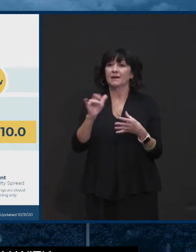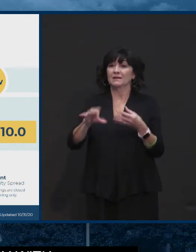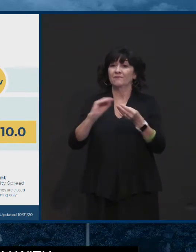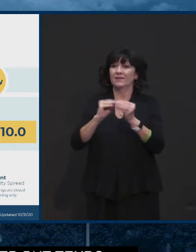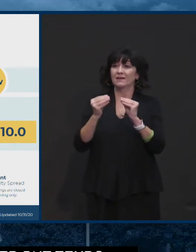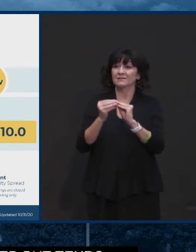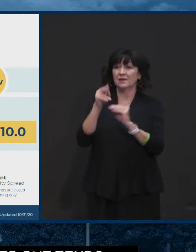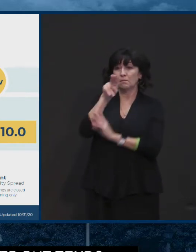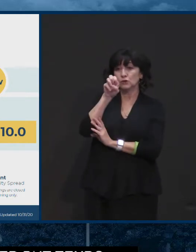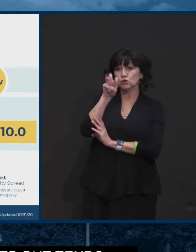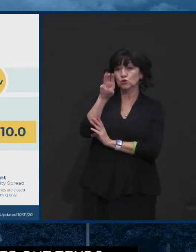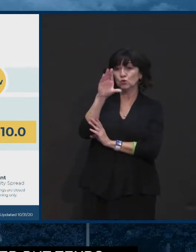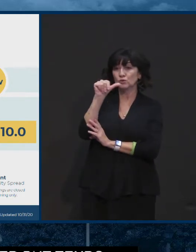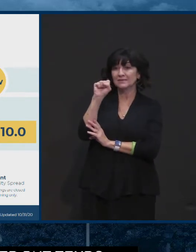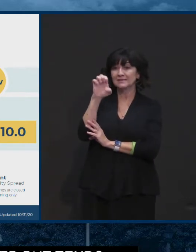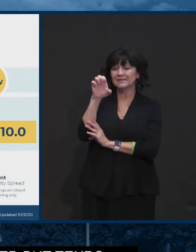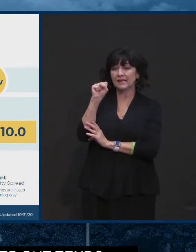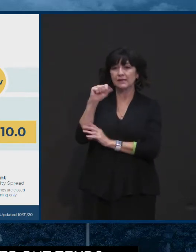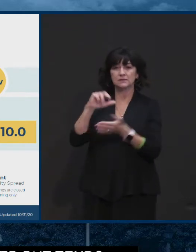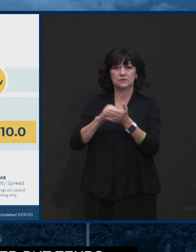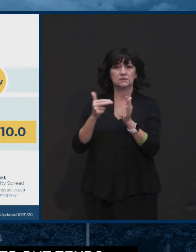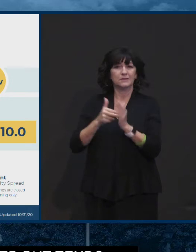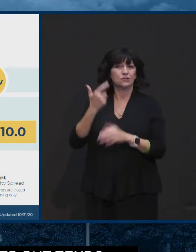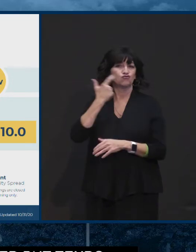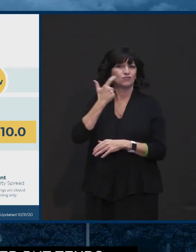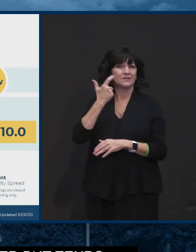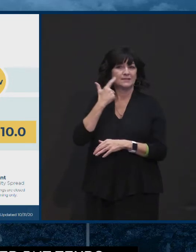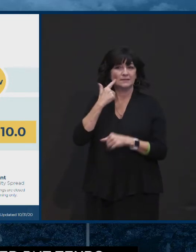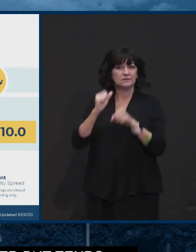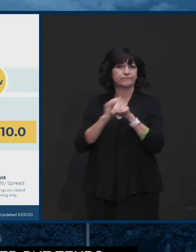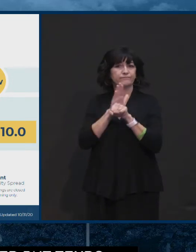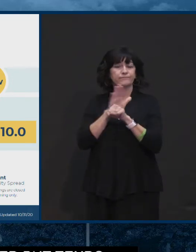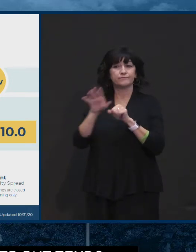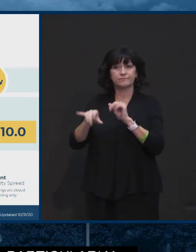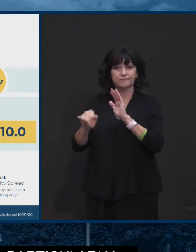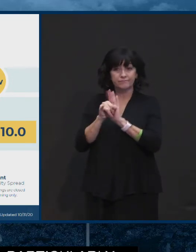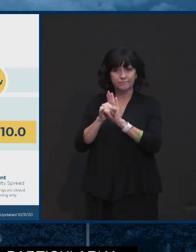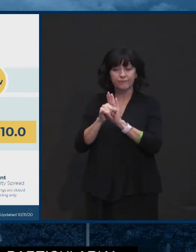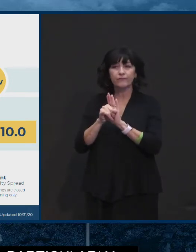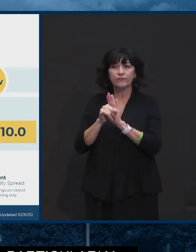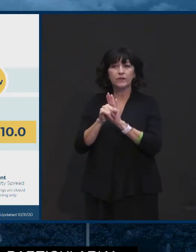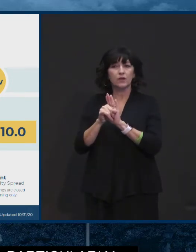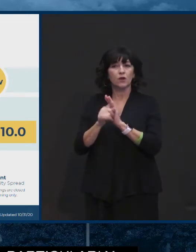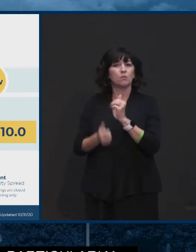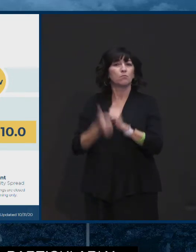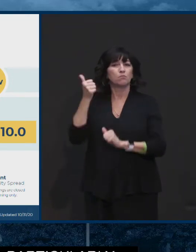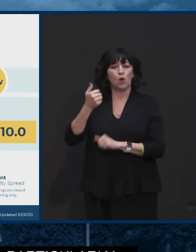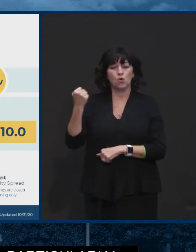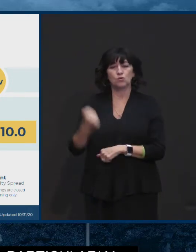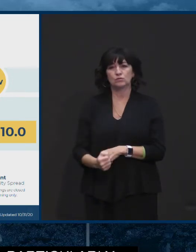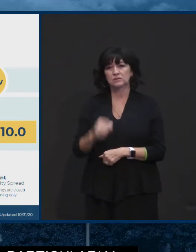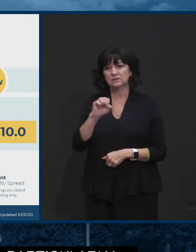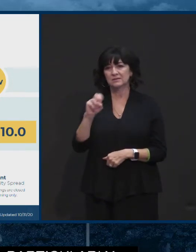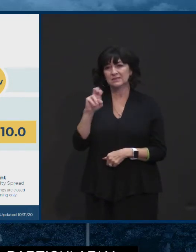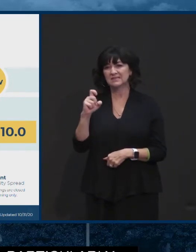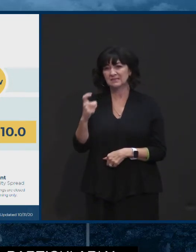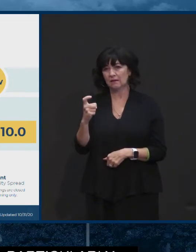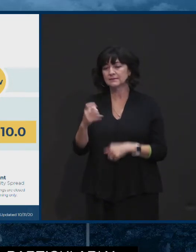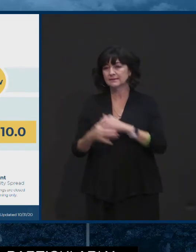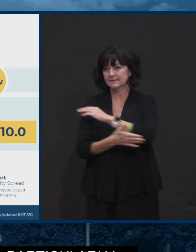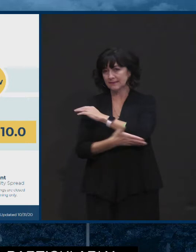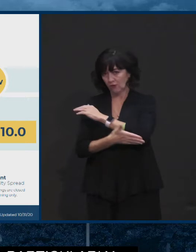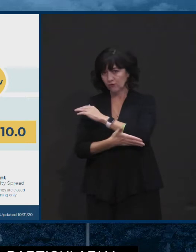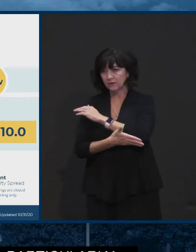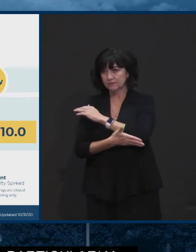the higher hospitalizations are. Over half of the hospitalizations are in Sussex County. We're firmly